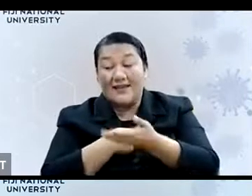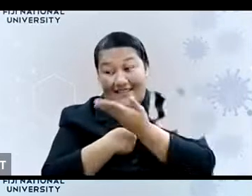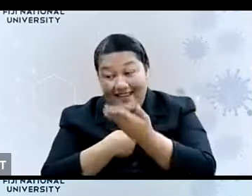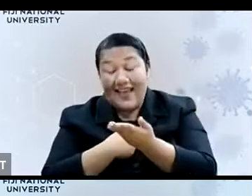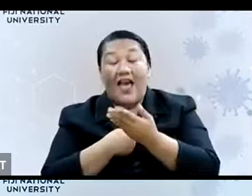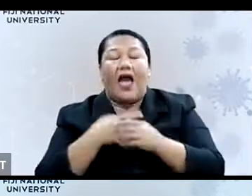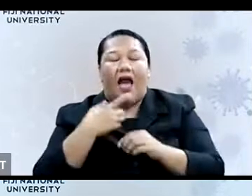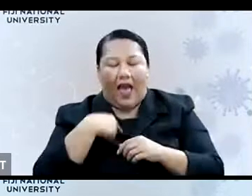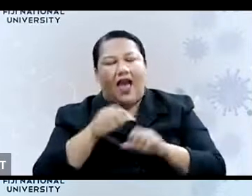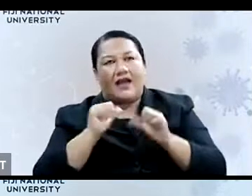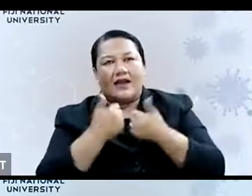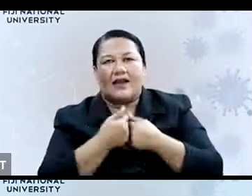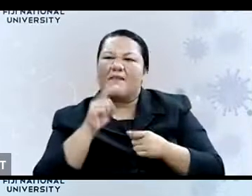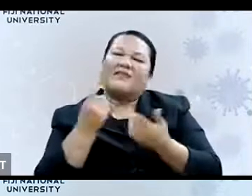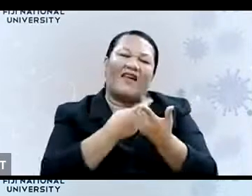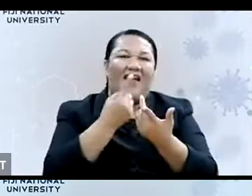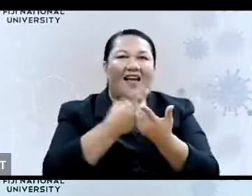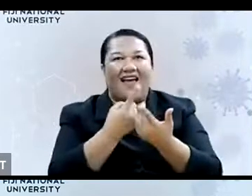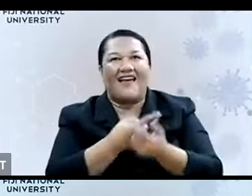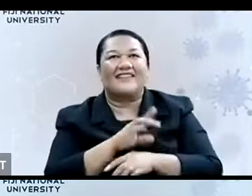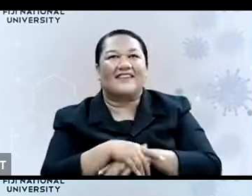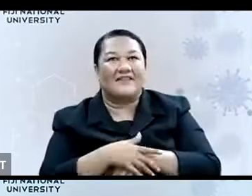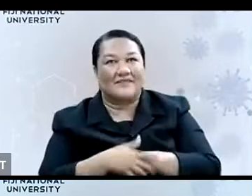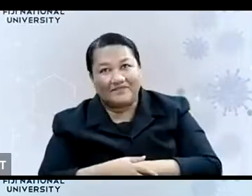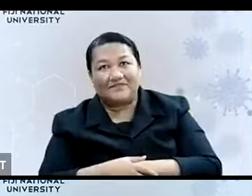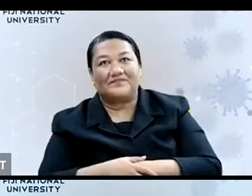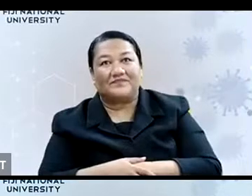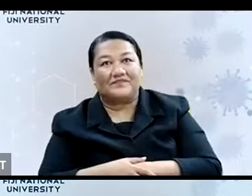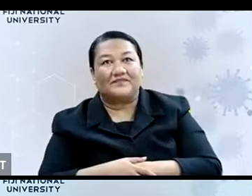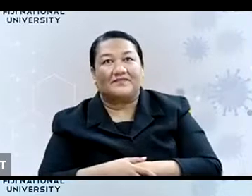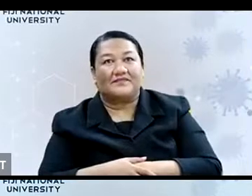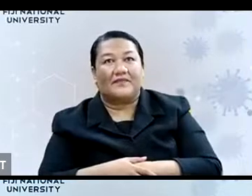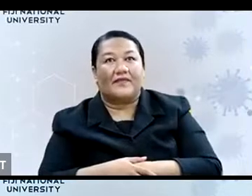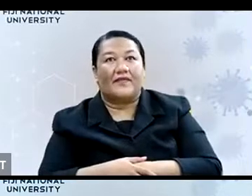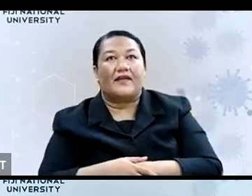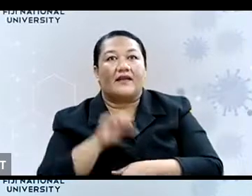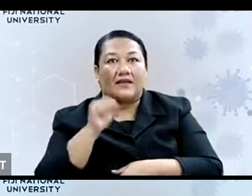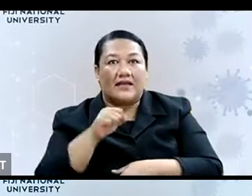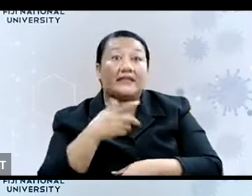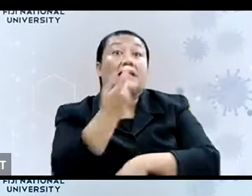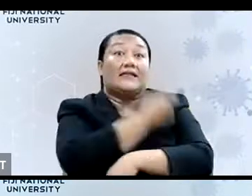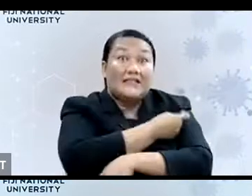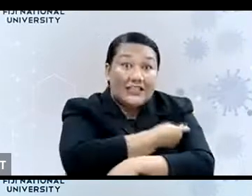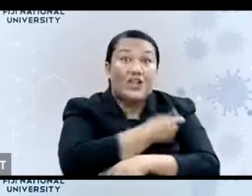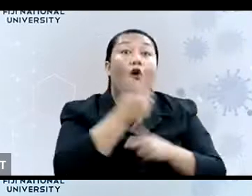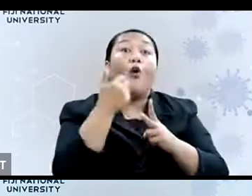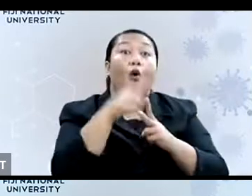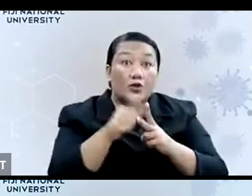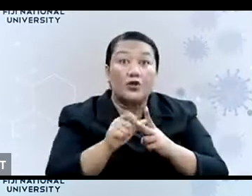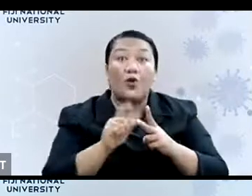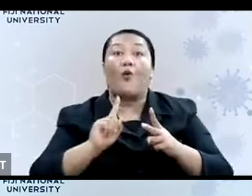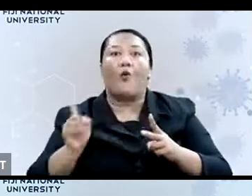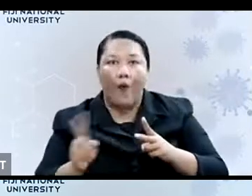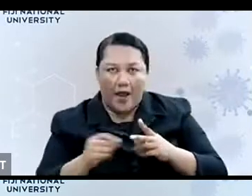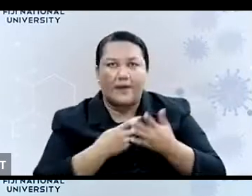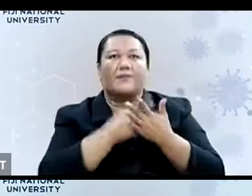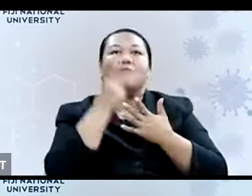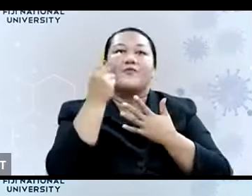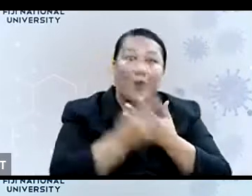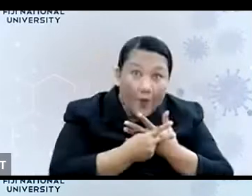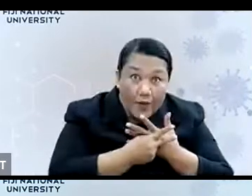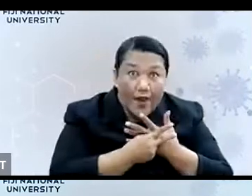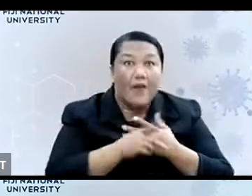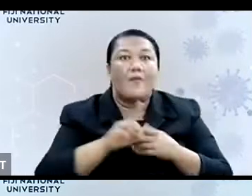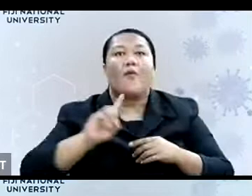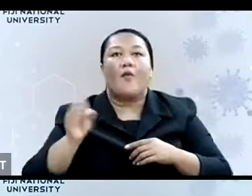have reservations. But I think the exciting thing about it is that vaccines are our tool to get out of this pickle